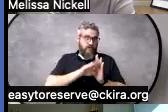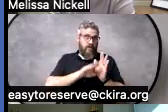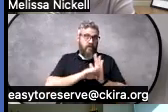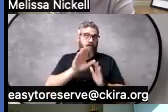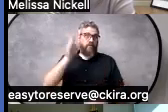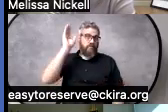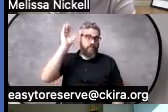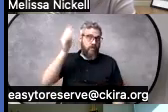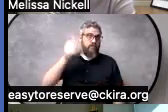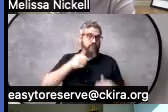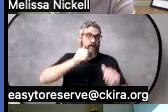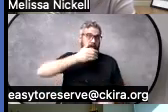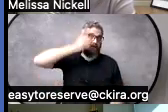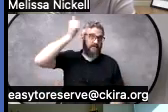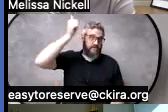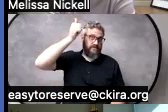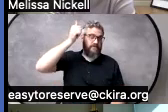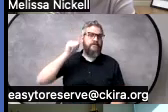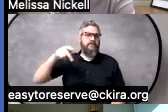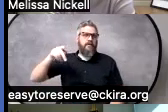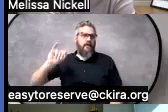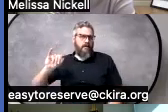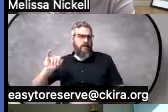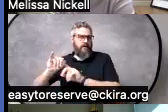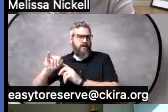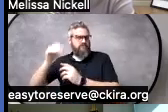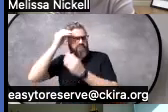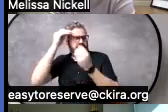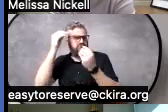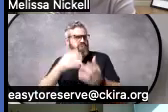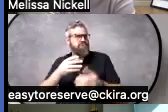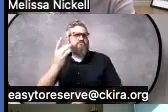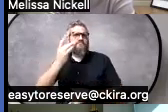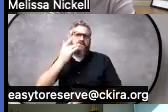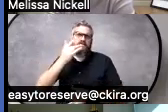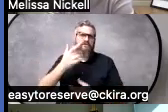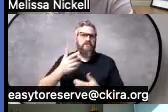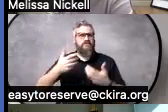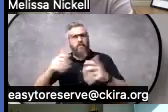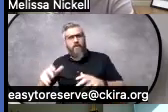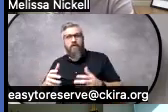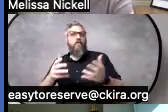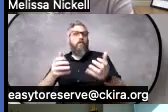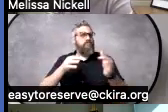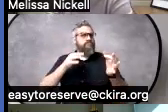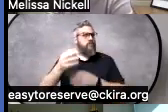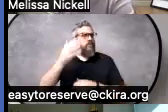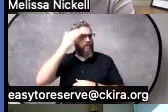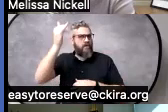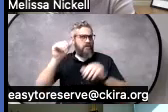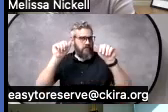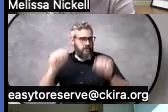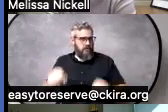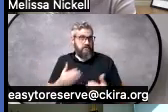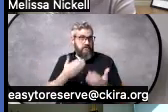or attempt, and then your PI will let you know like what they want or what they don't want and why. And thank